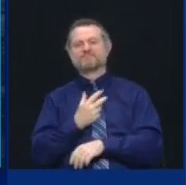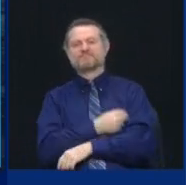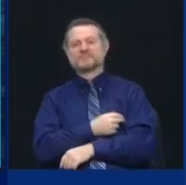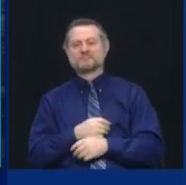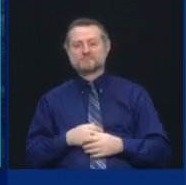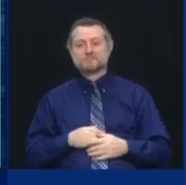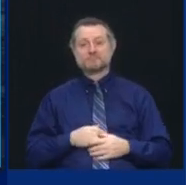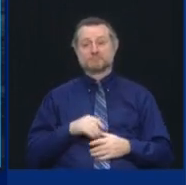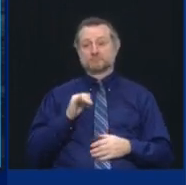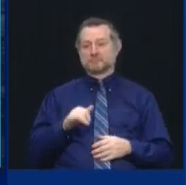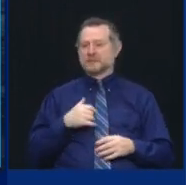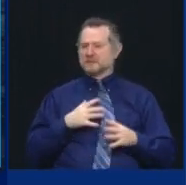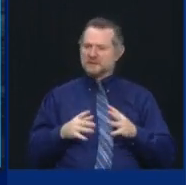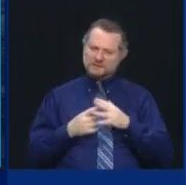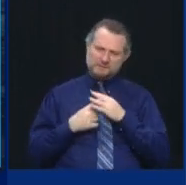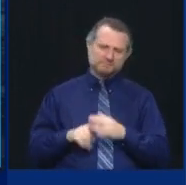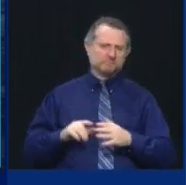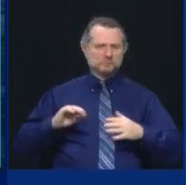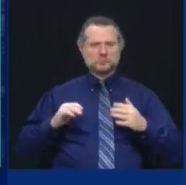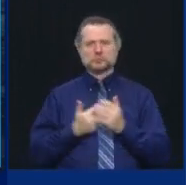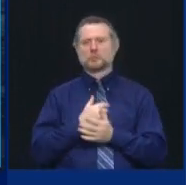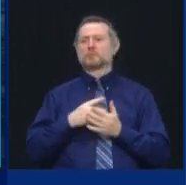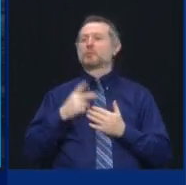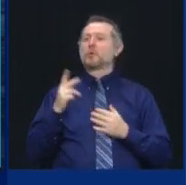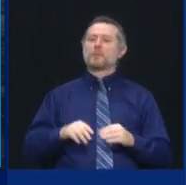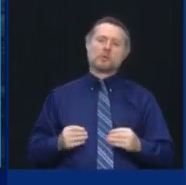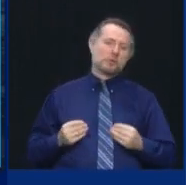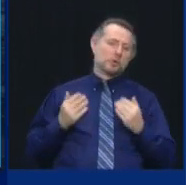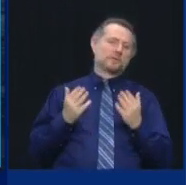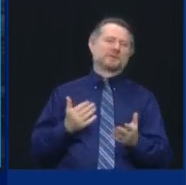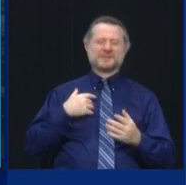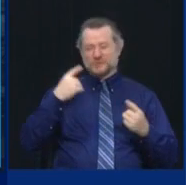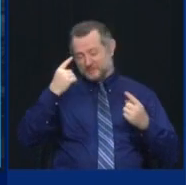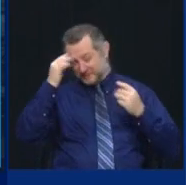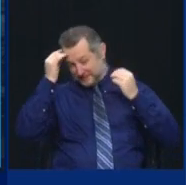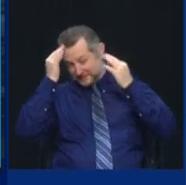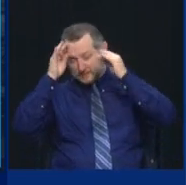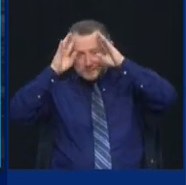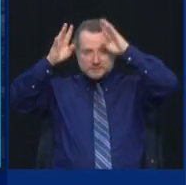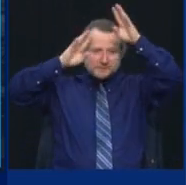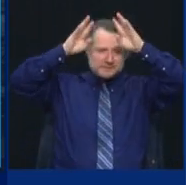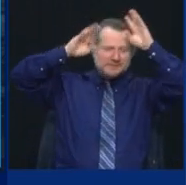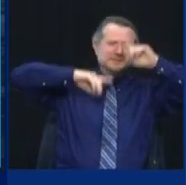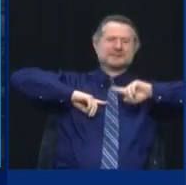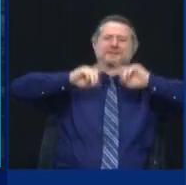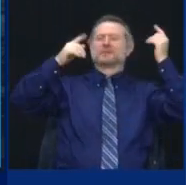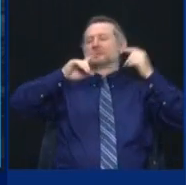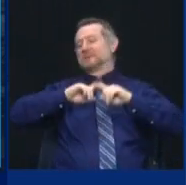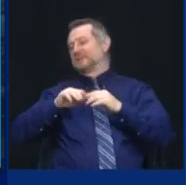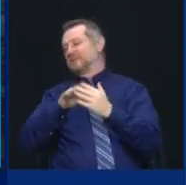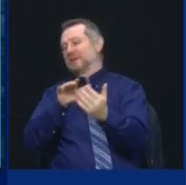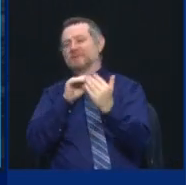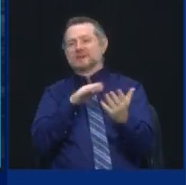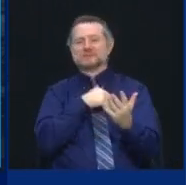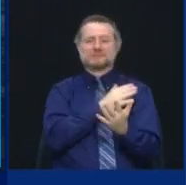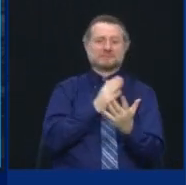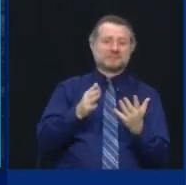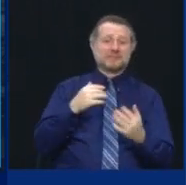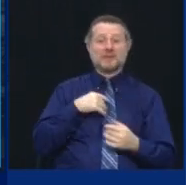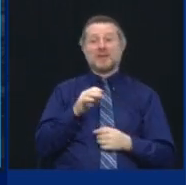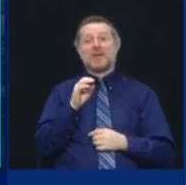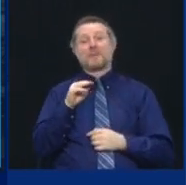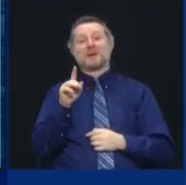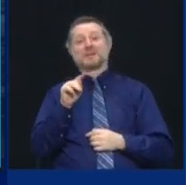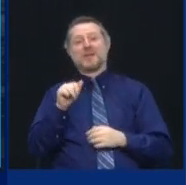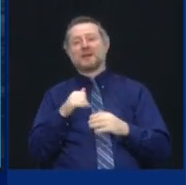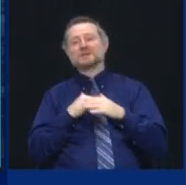new program because these are times to be creative and do things you've never done before. The MTA's Get a